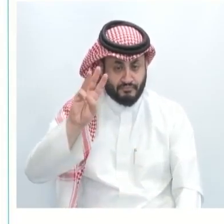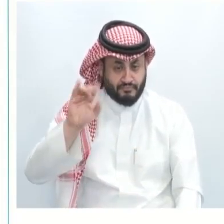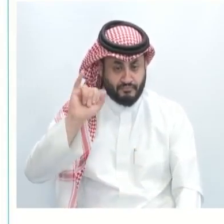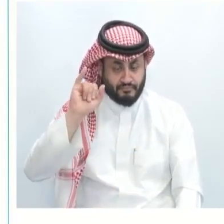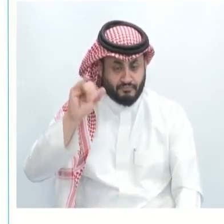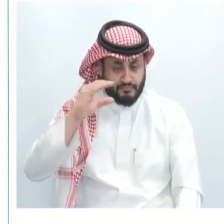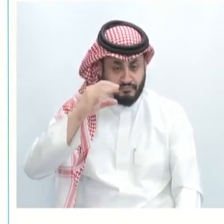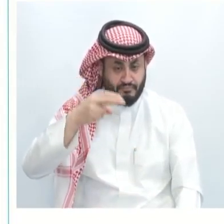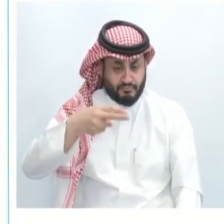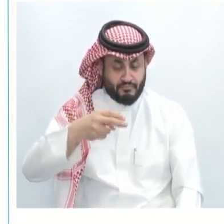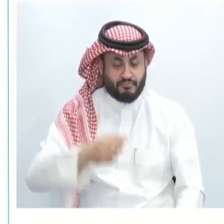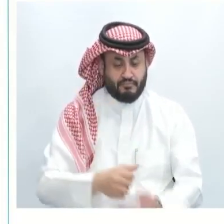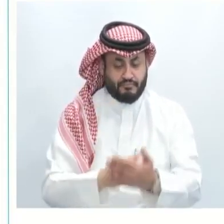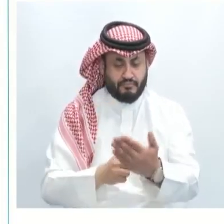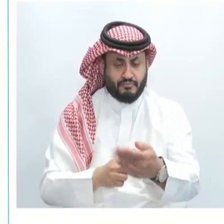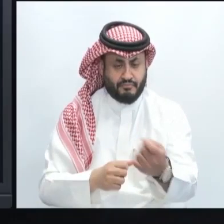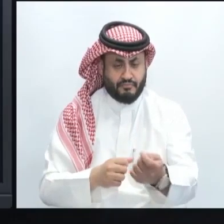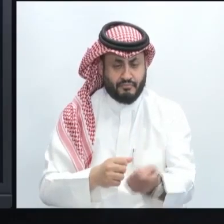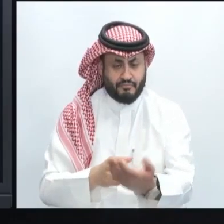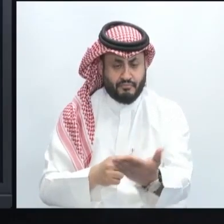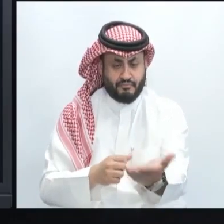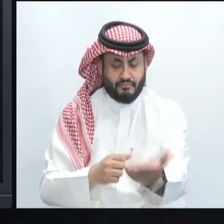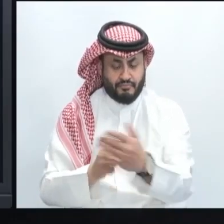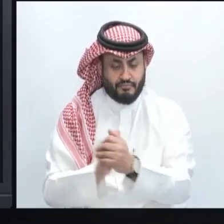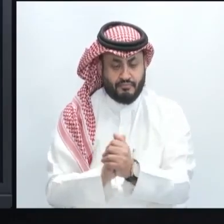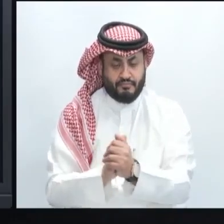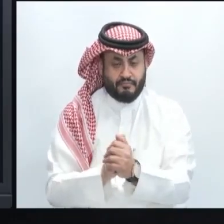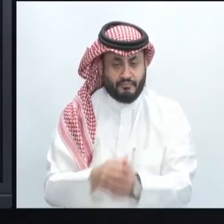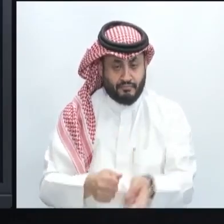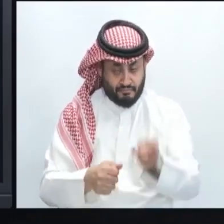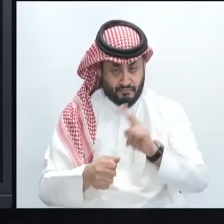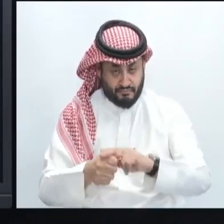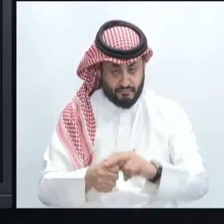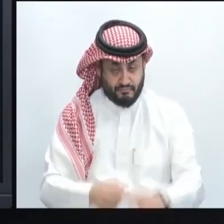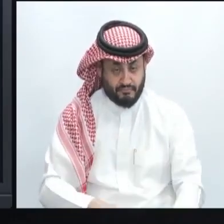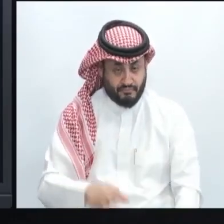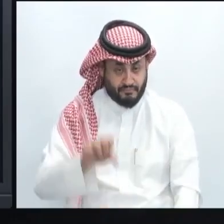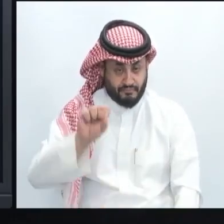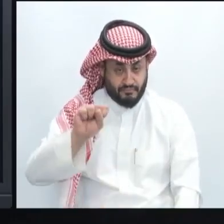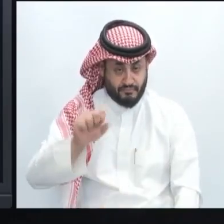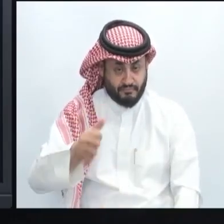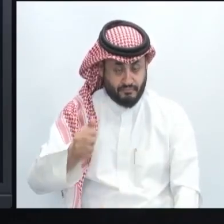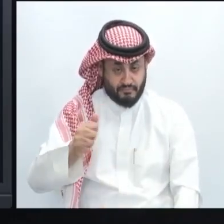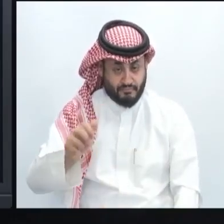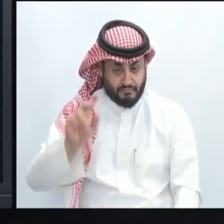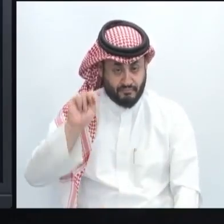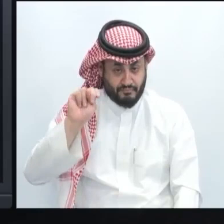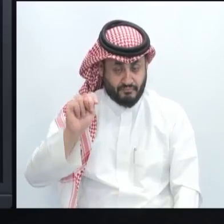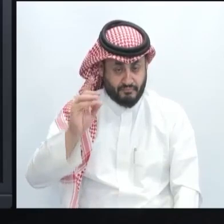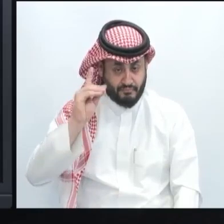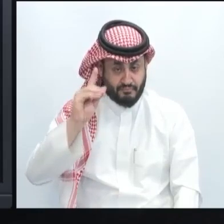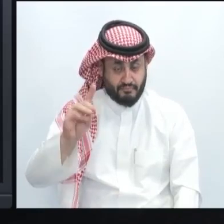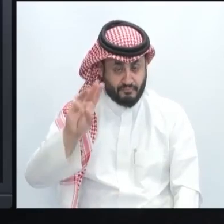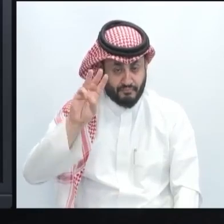Sandwich. So, this is a sandwich. And this is how